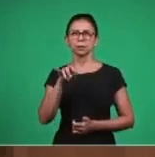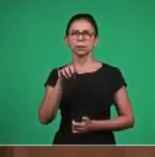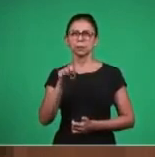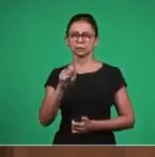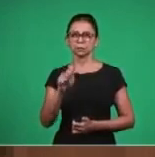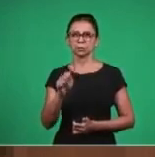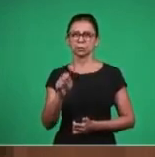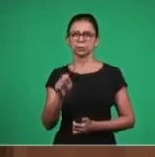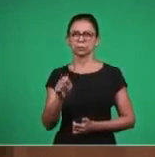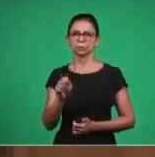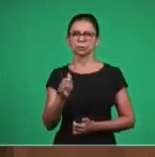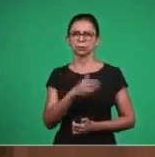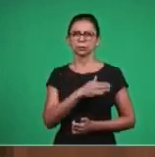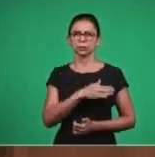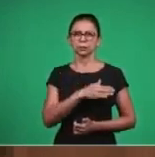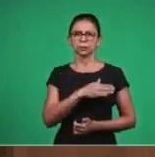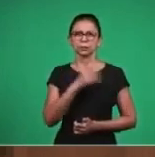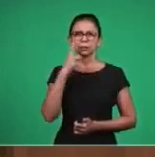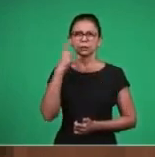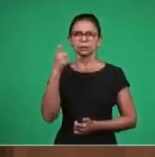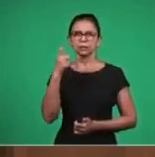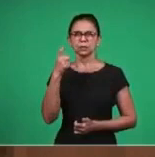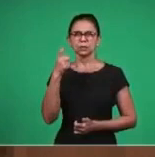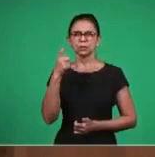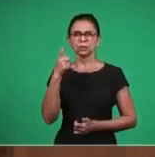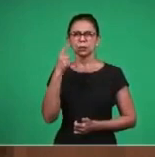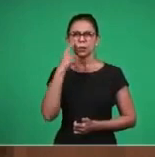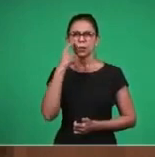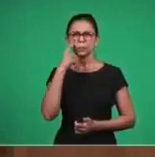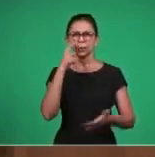But it is interesting that I went there when I saw his name.